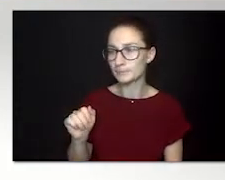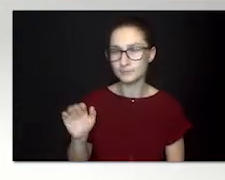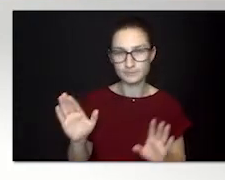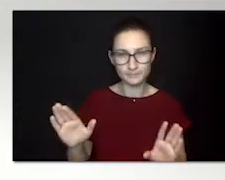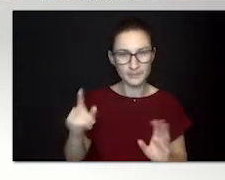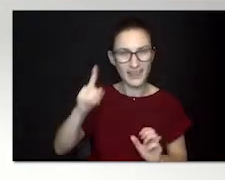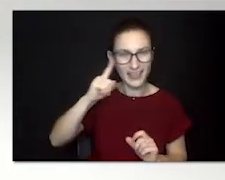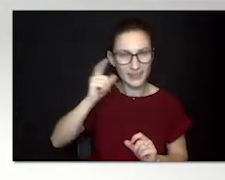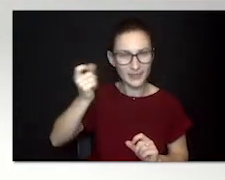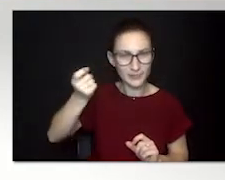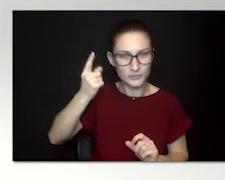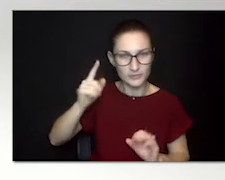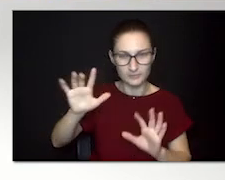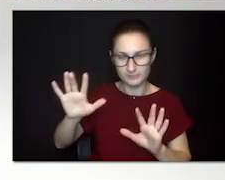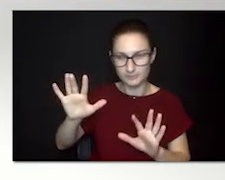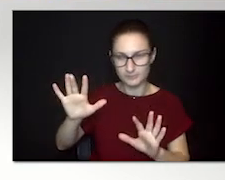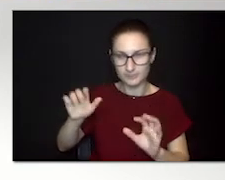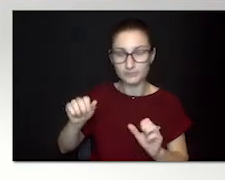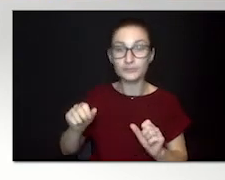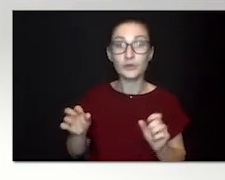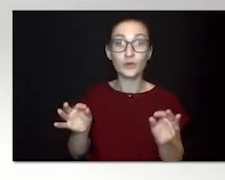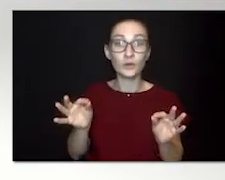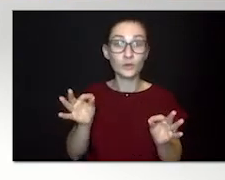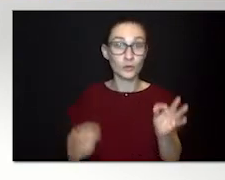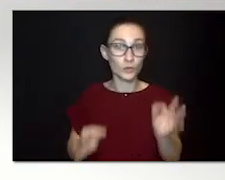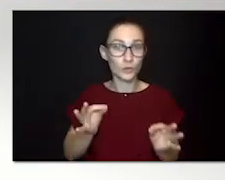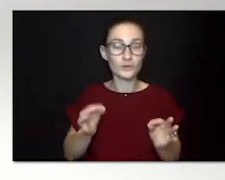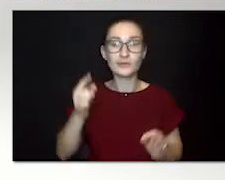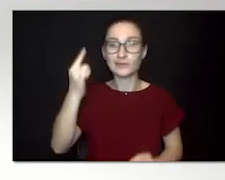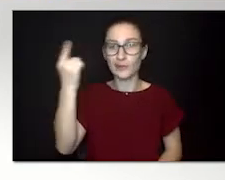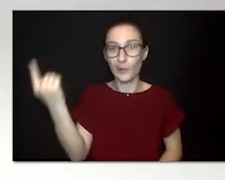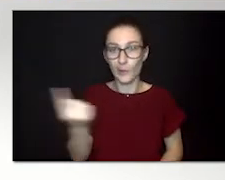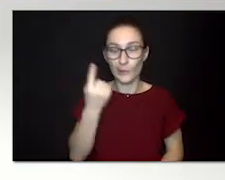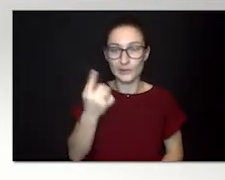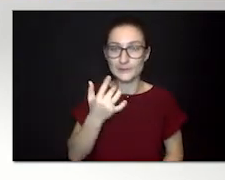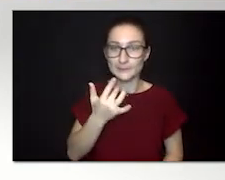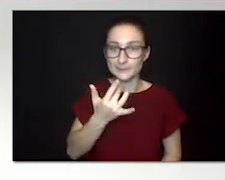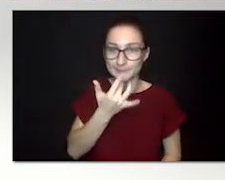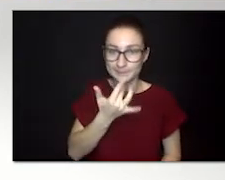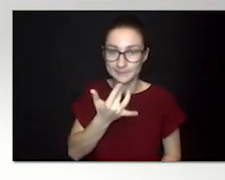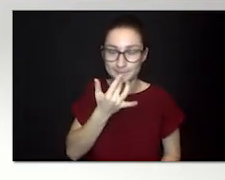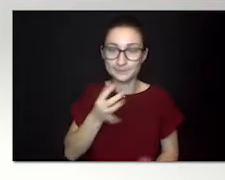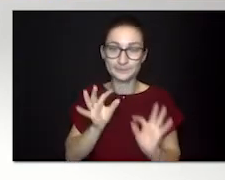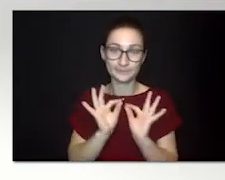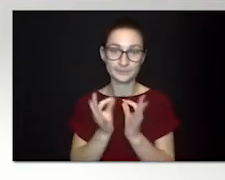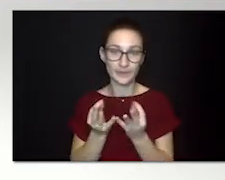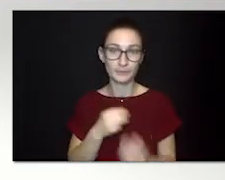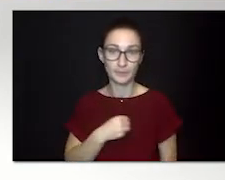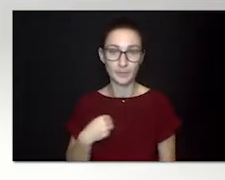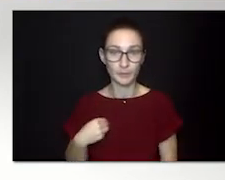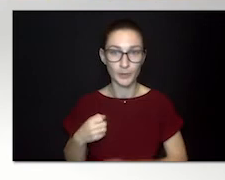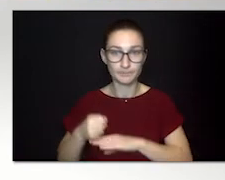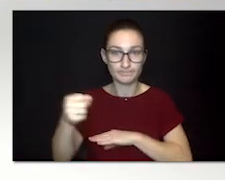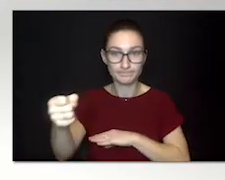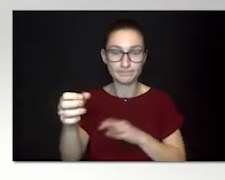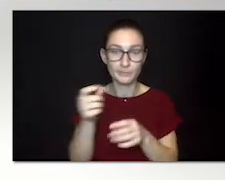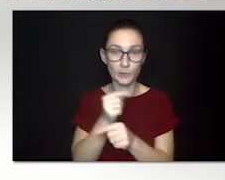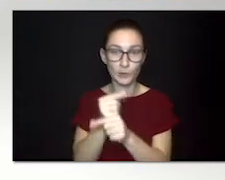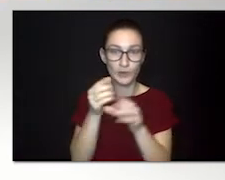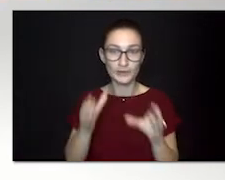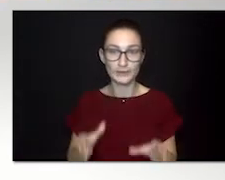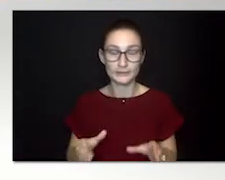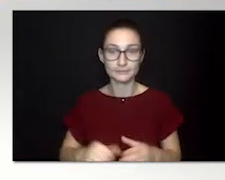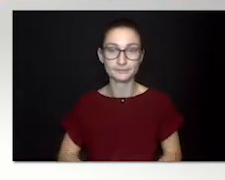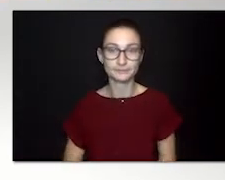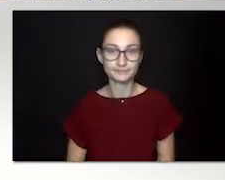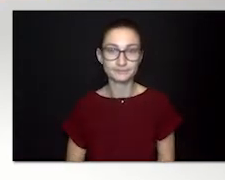I think I understand your question. And so the courts are always going to prefer that a family member is appointed